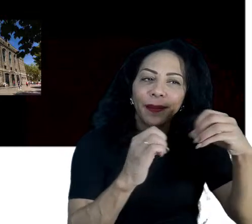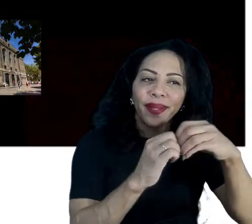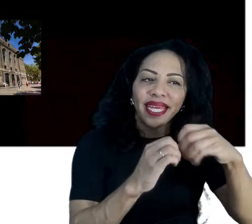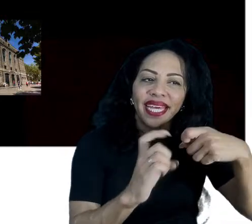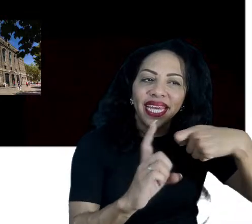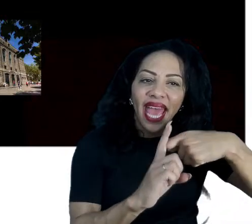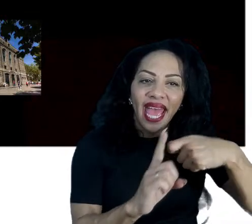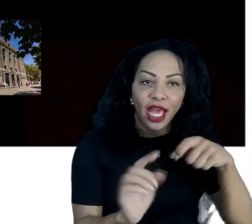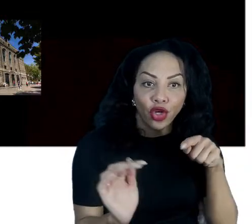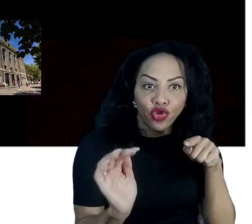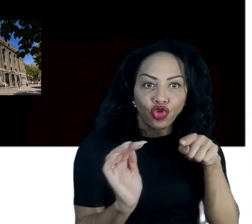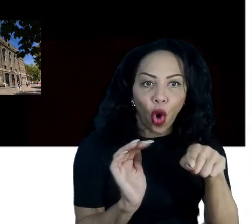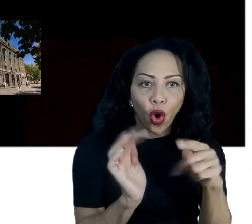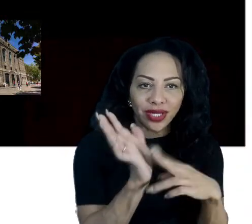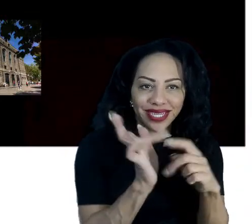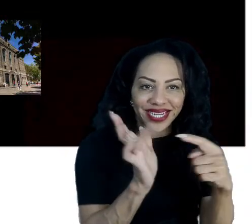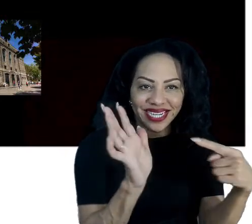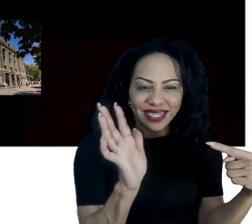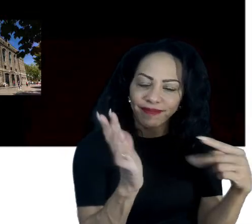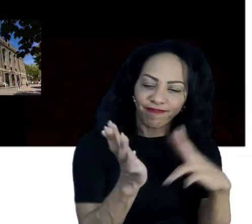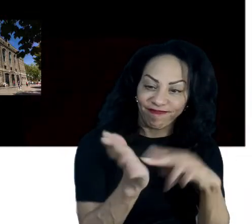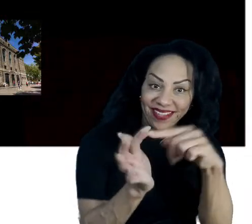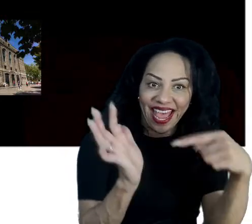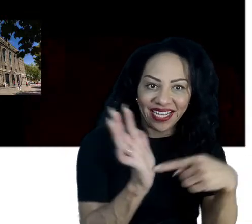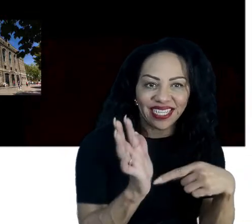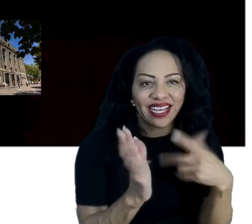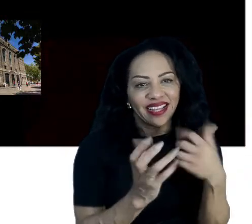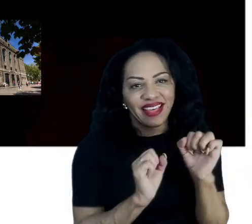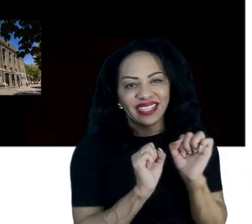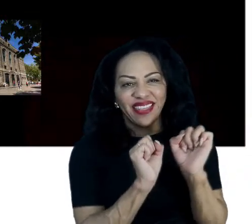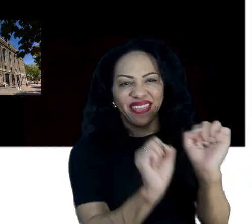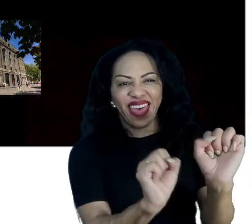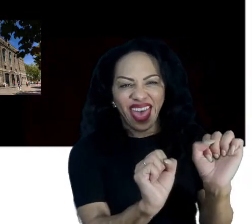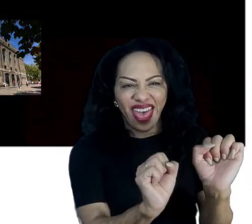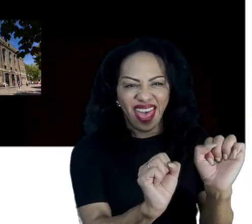That's Paul's Mastodon? No.